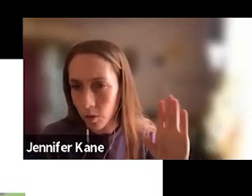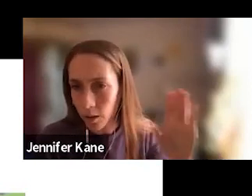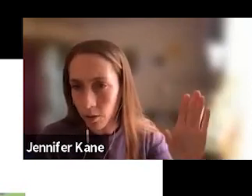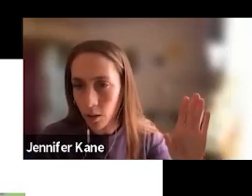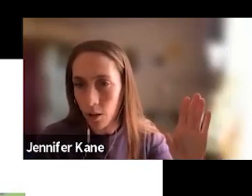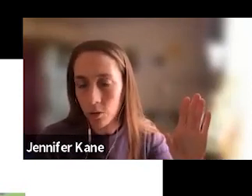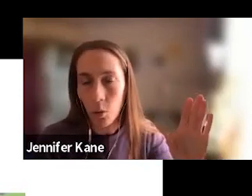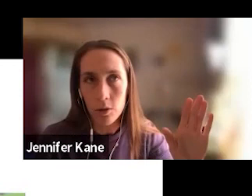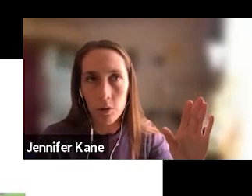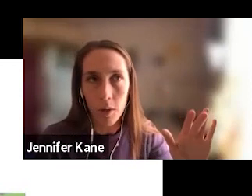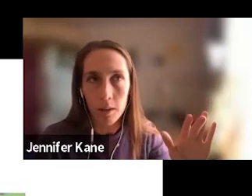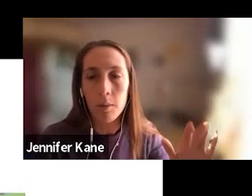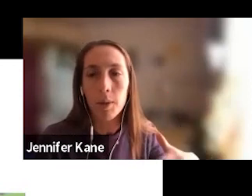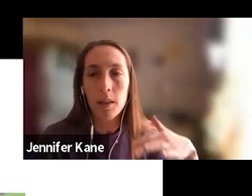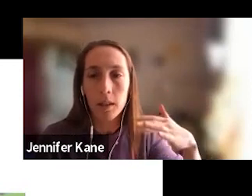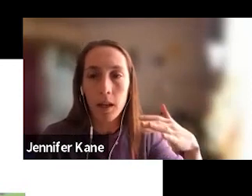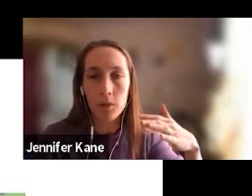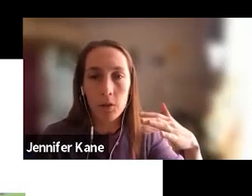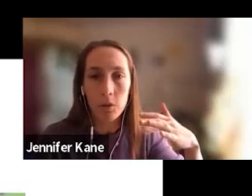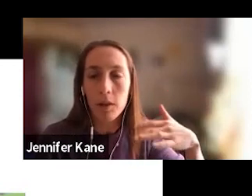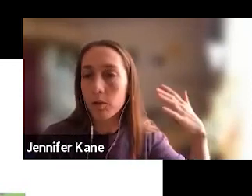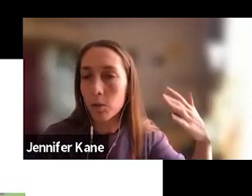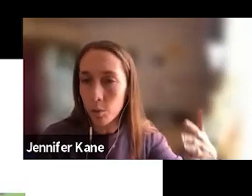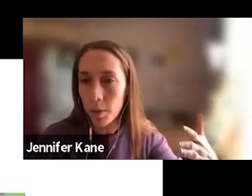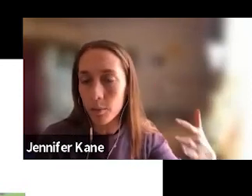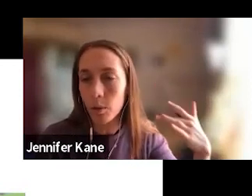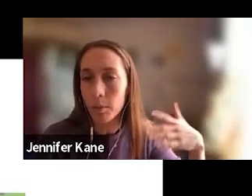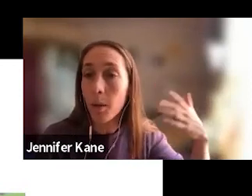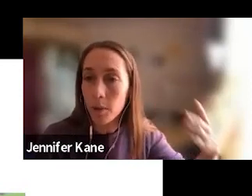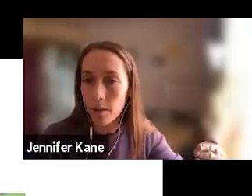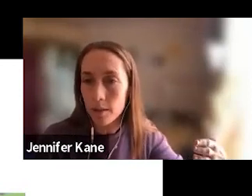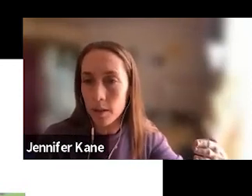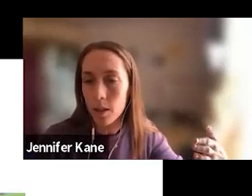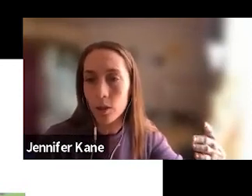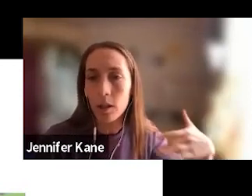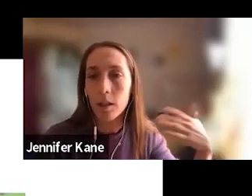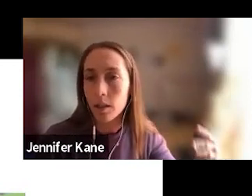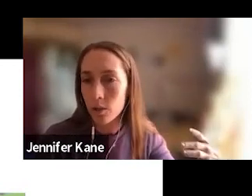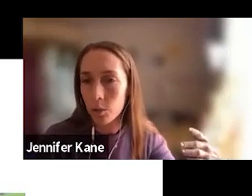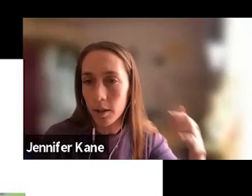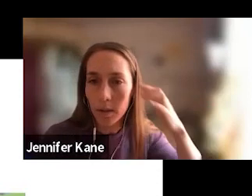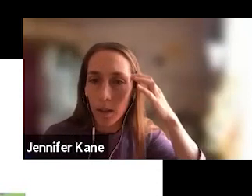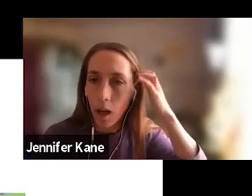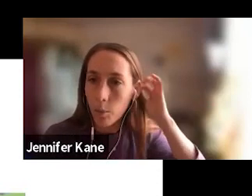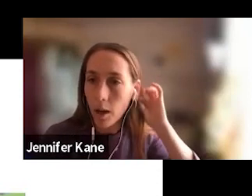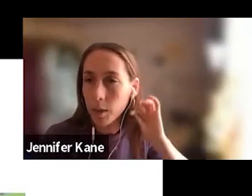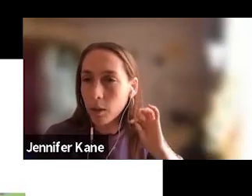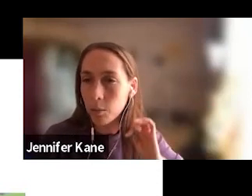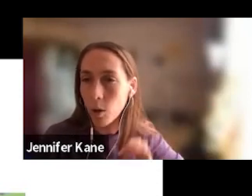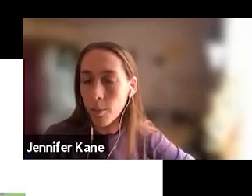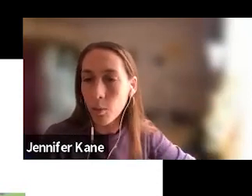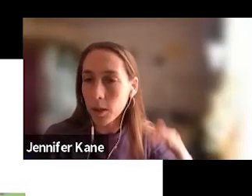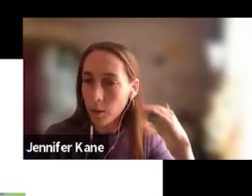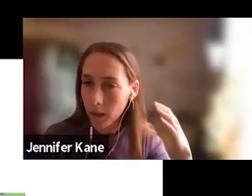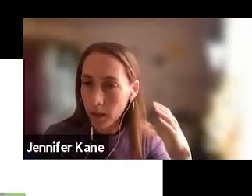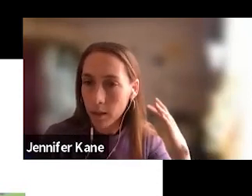So just to answer that question directly, but I think as you learn more about the program, come to the listening session, get in touch with us. We can learn